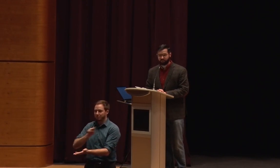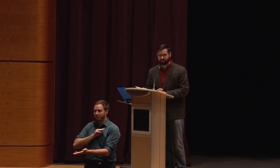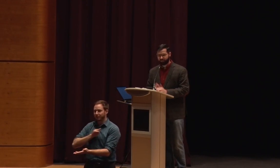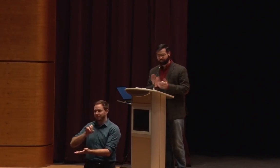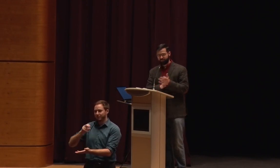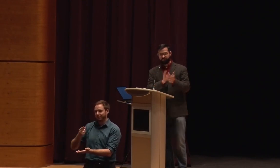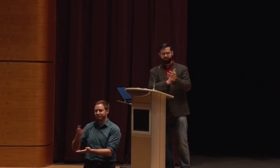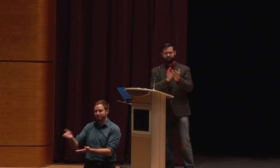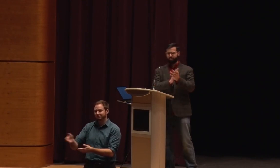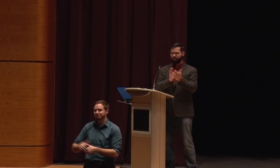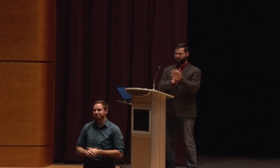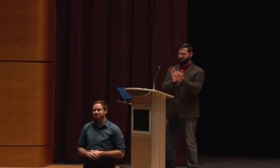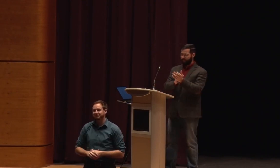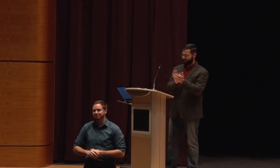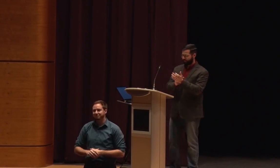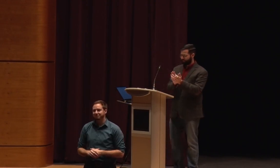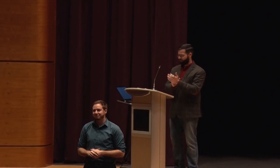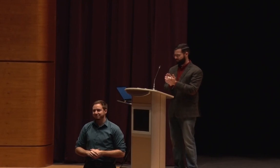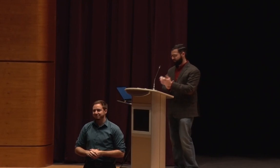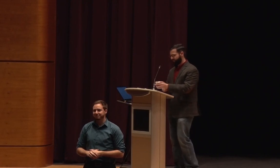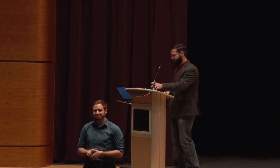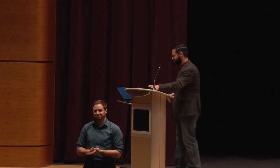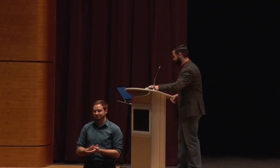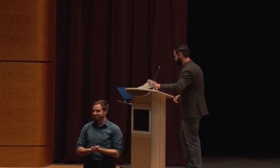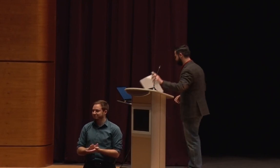Allen Nesmith.